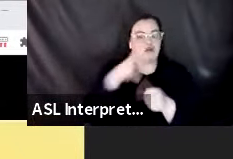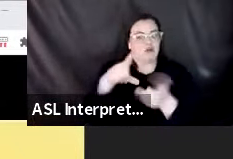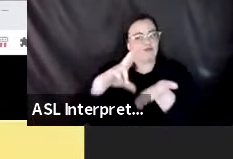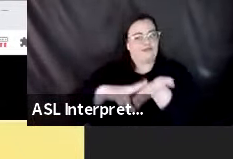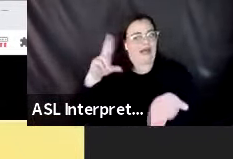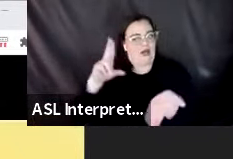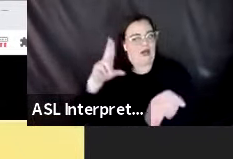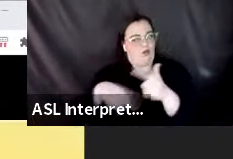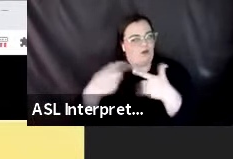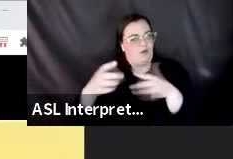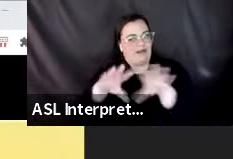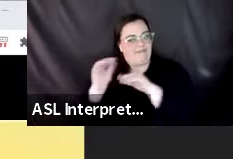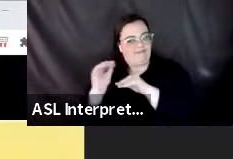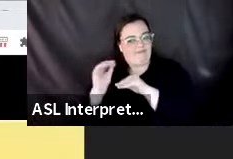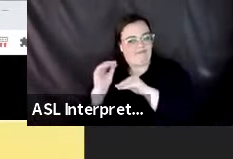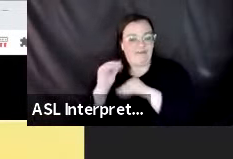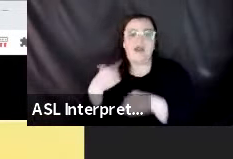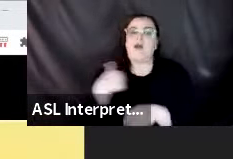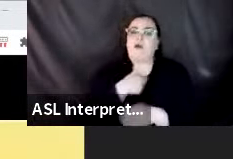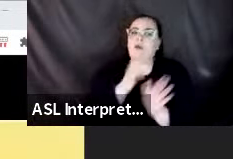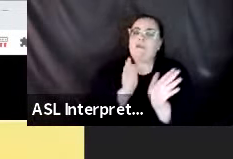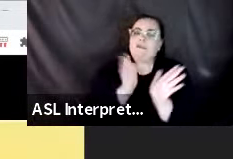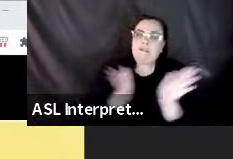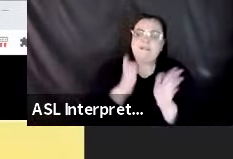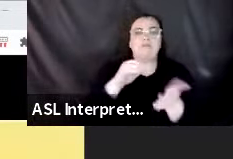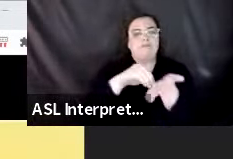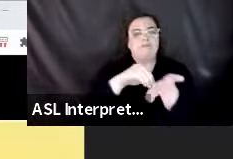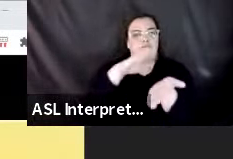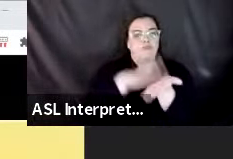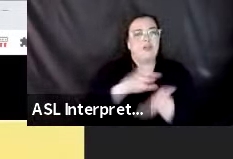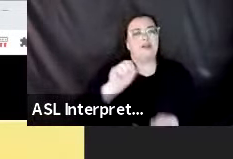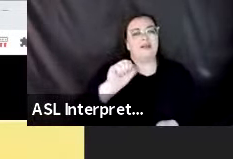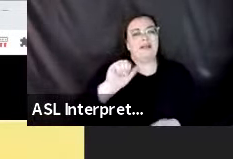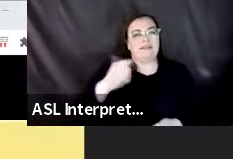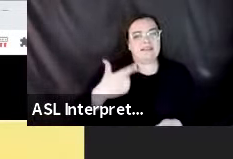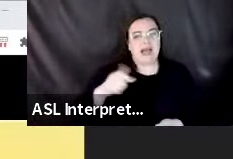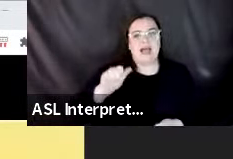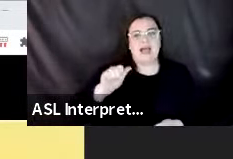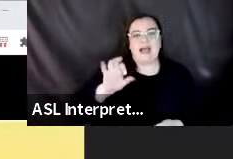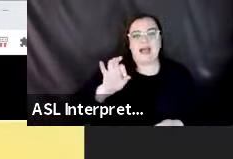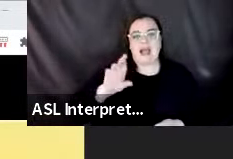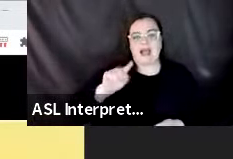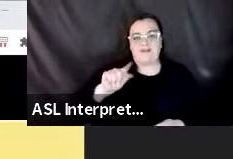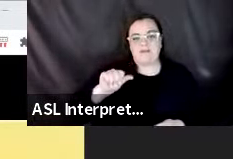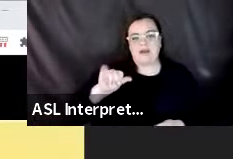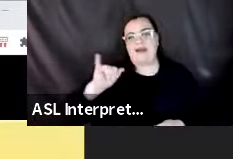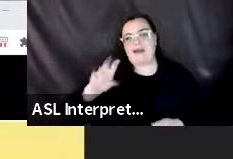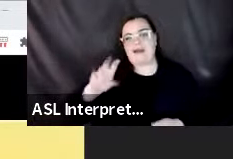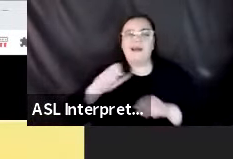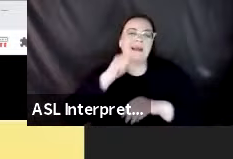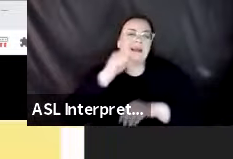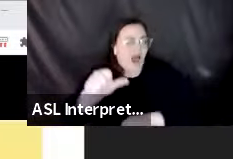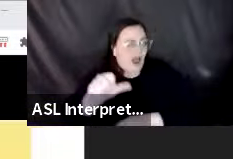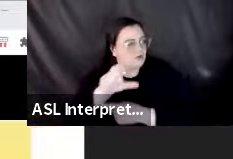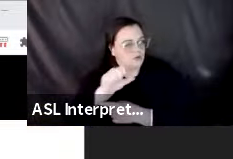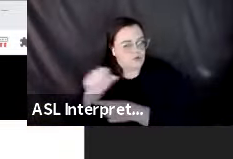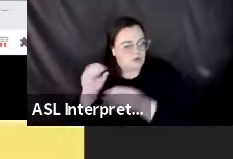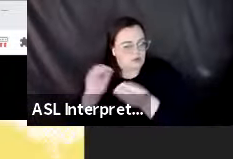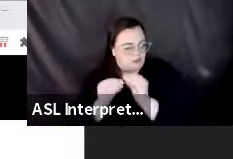encourage you always to use your SAG-AFTRA ID and not your social security number, just for safety reasons.